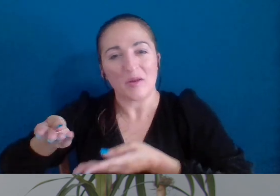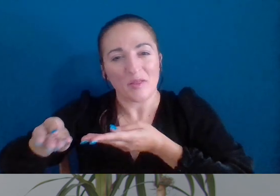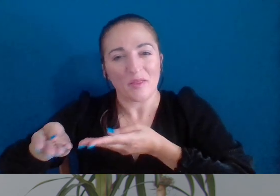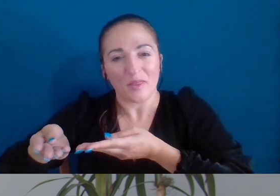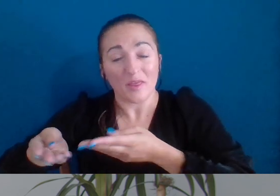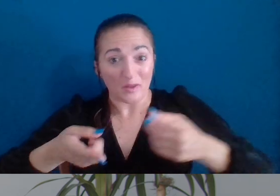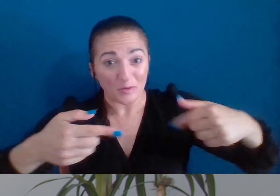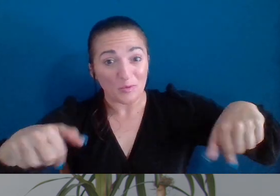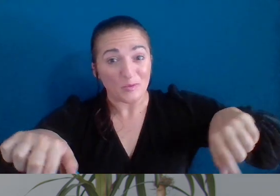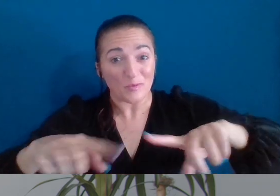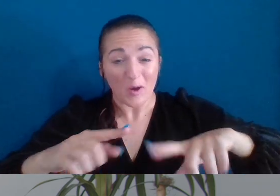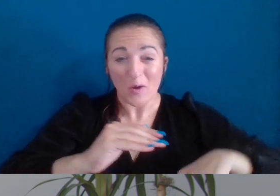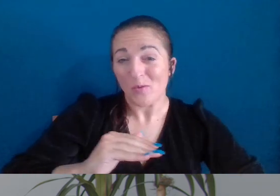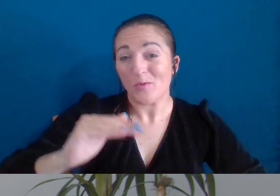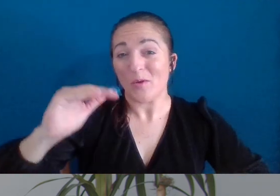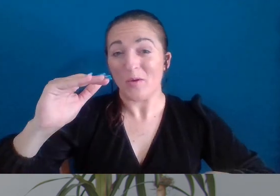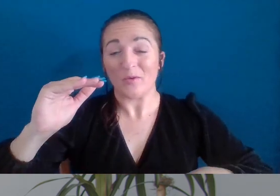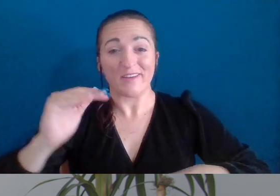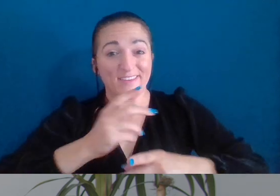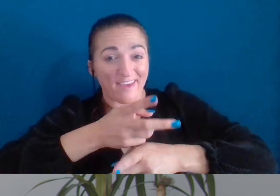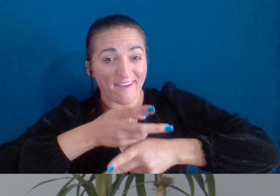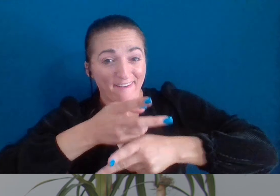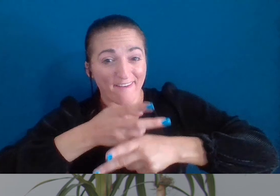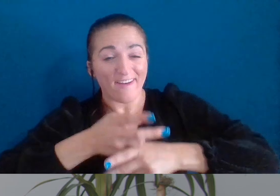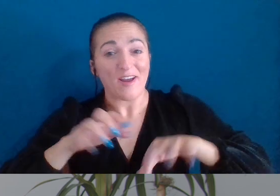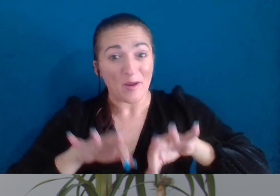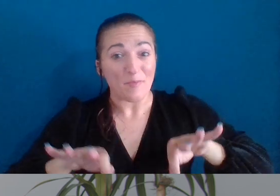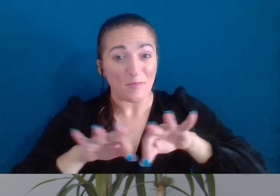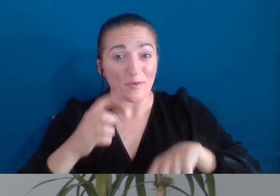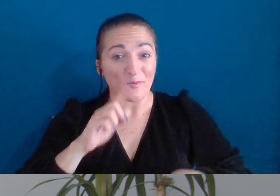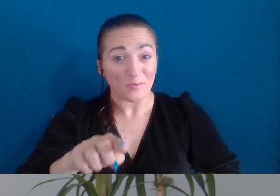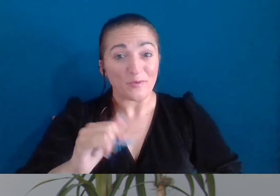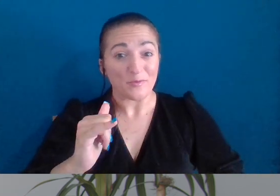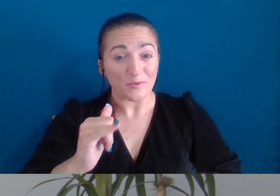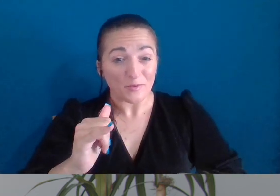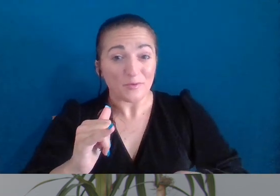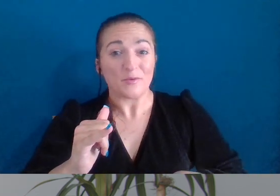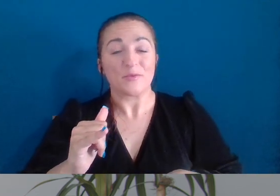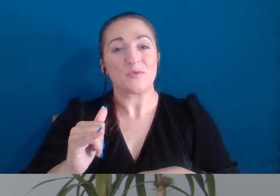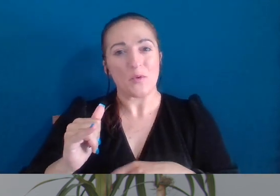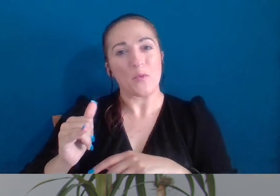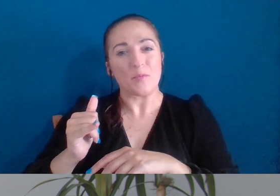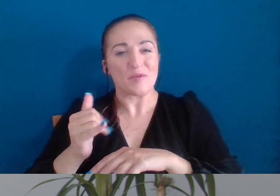in this project. So first we're going to check out the supplies to make something like this.